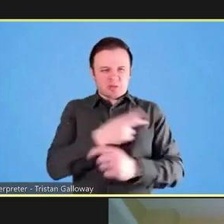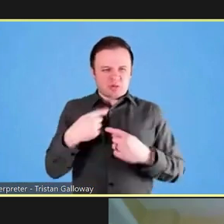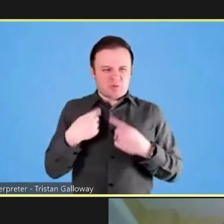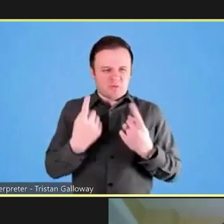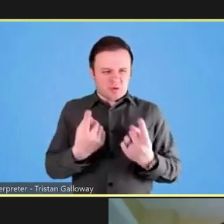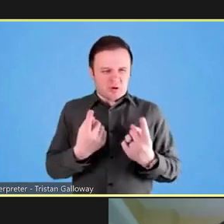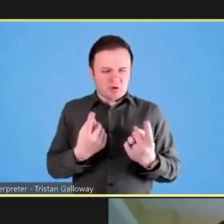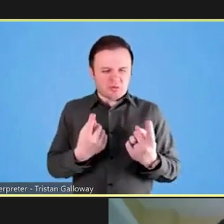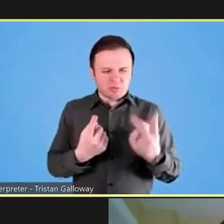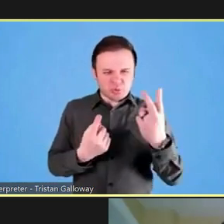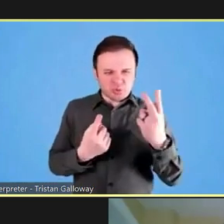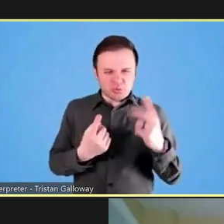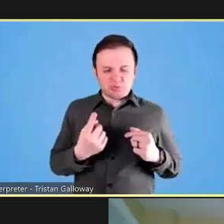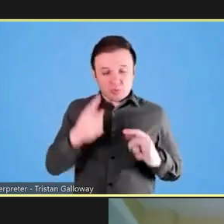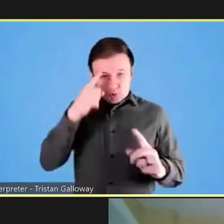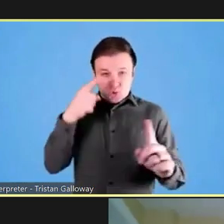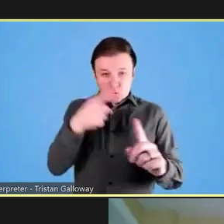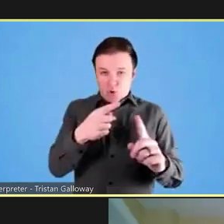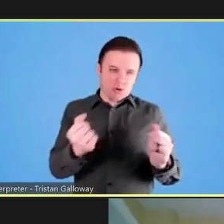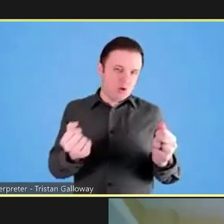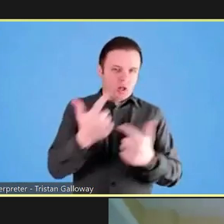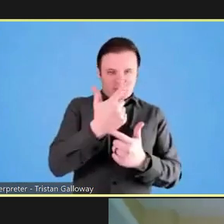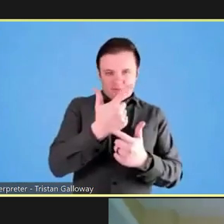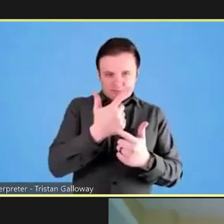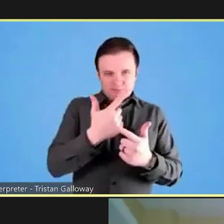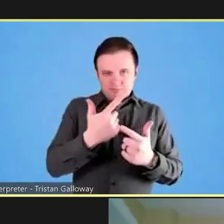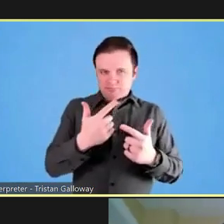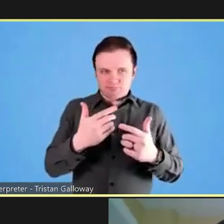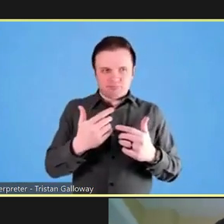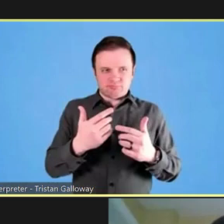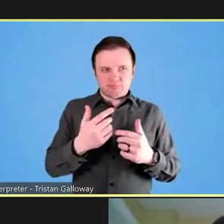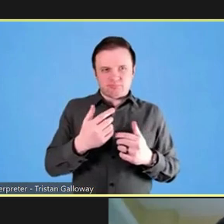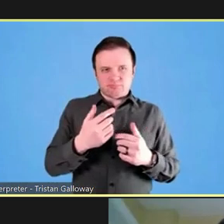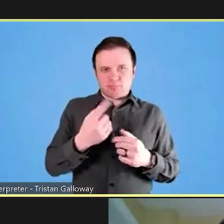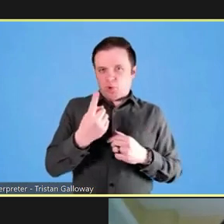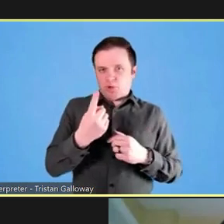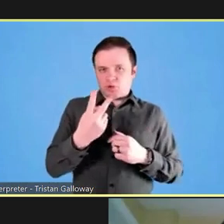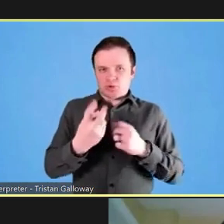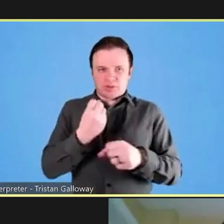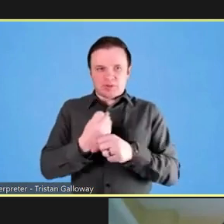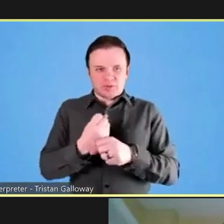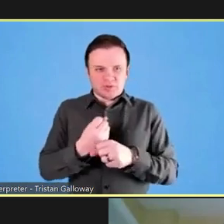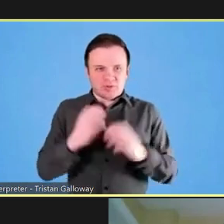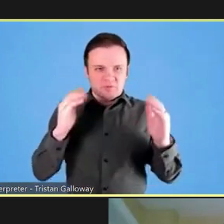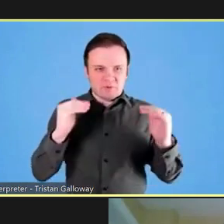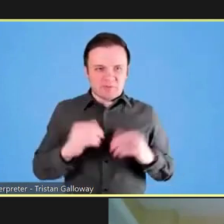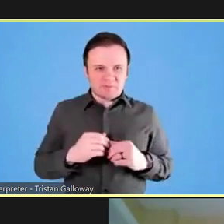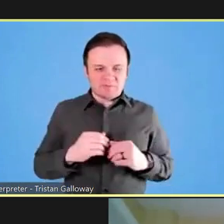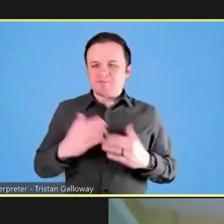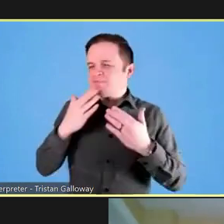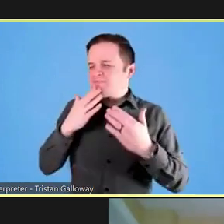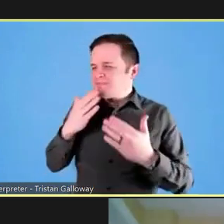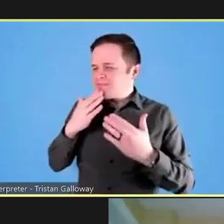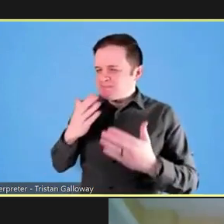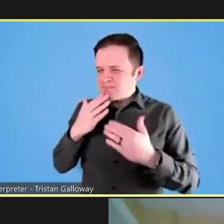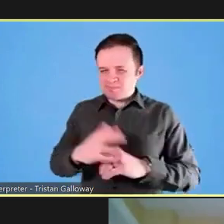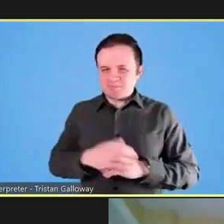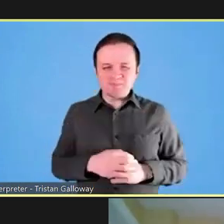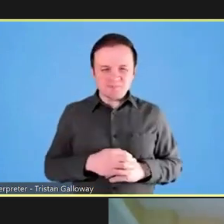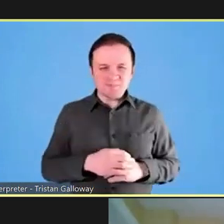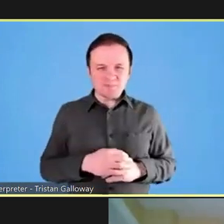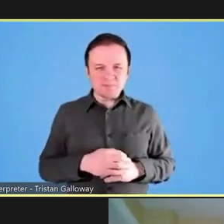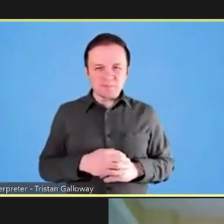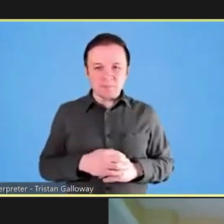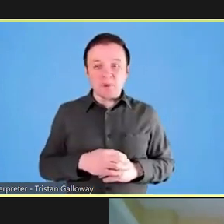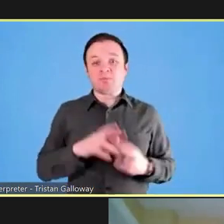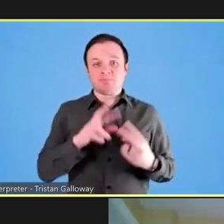goal is to get to all of them over the next year or 2. Excellent. Thank you for sharing, Stacy. A couple things have